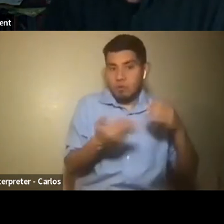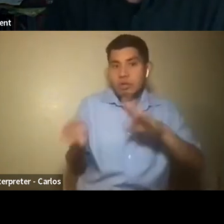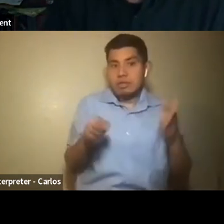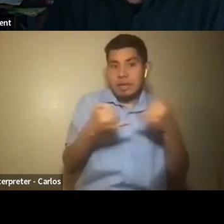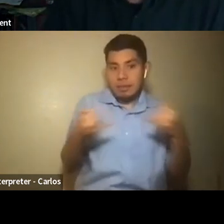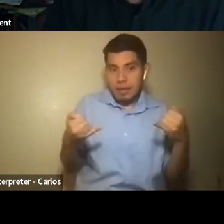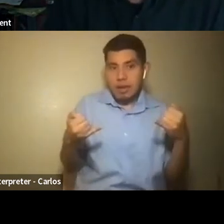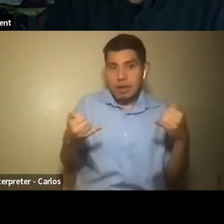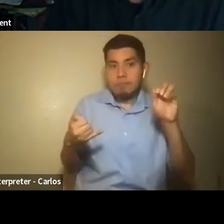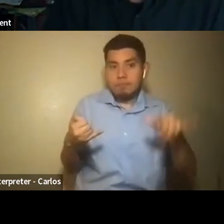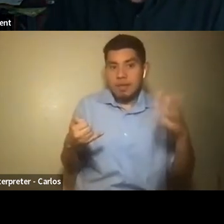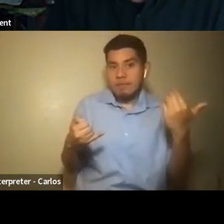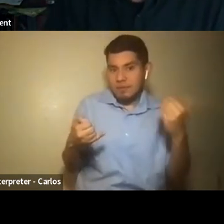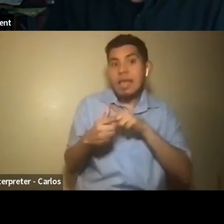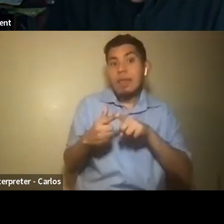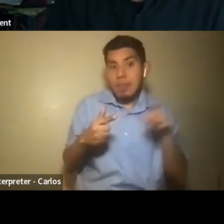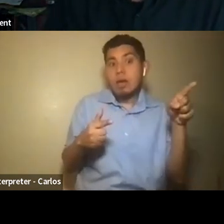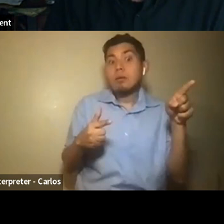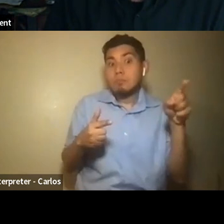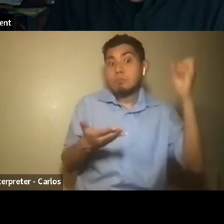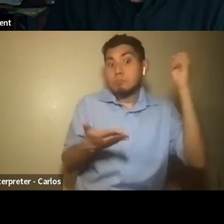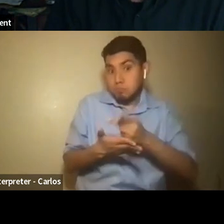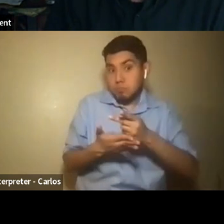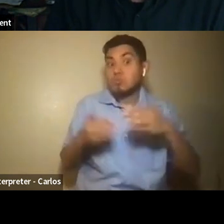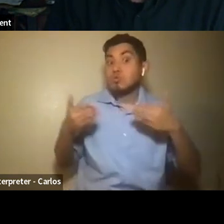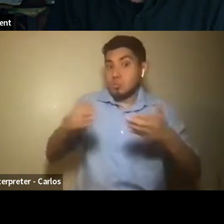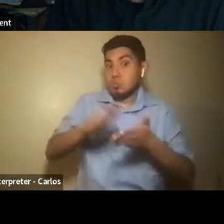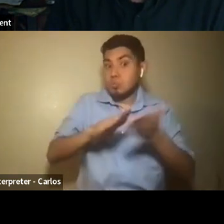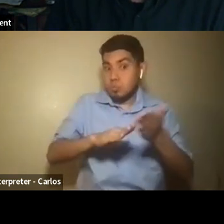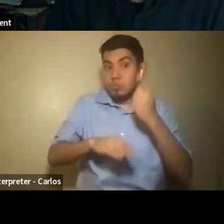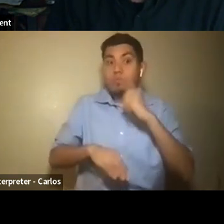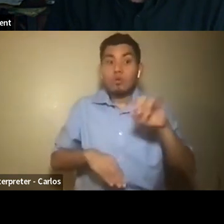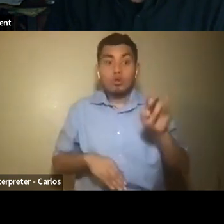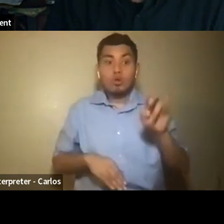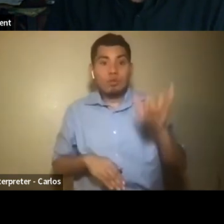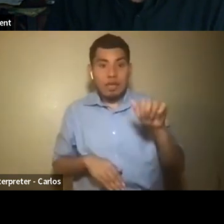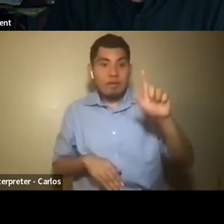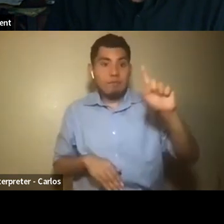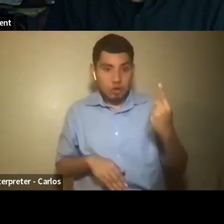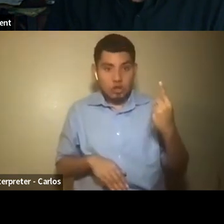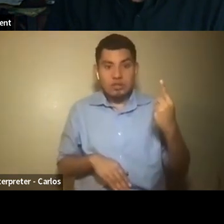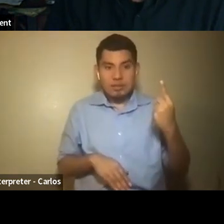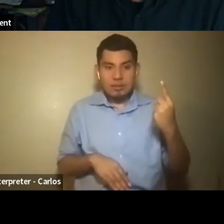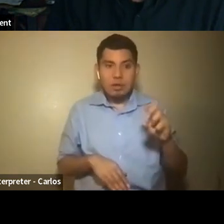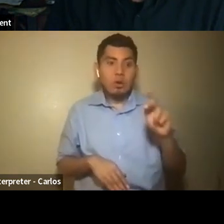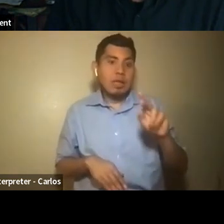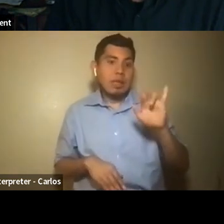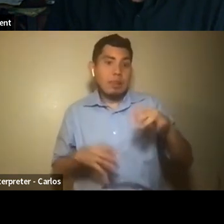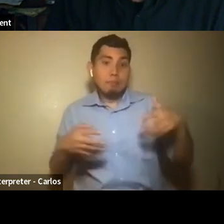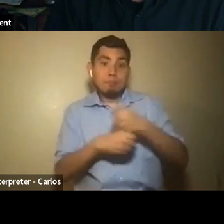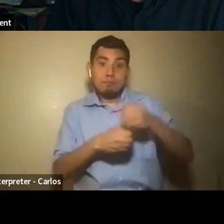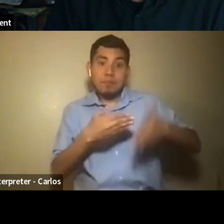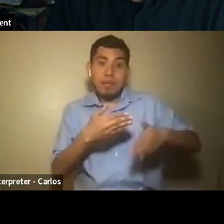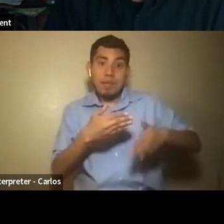and implemented beginning July 1st of the next fiscal year. That concludes my short presentation. I